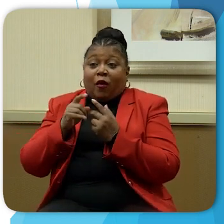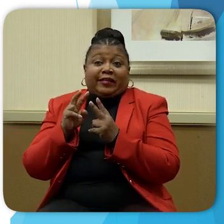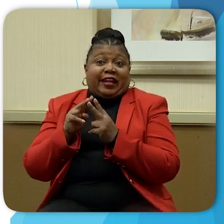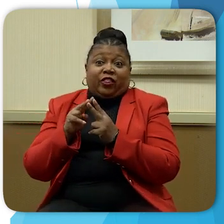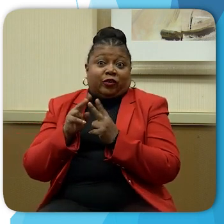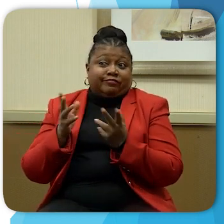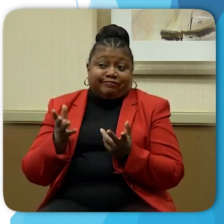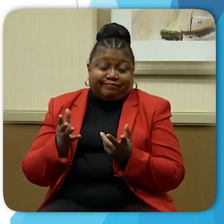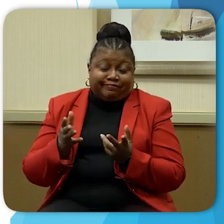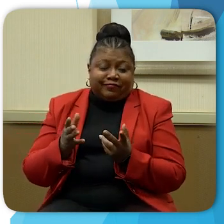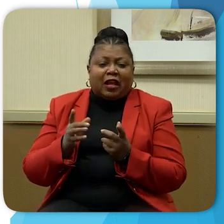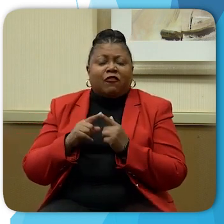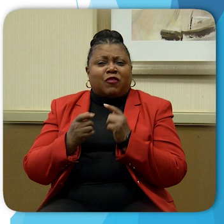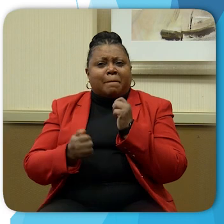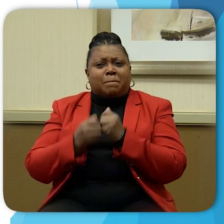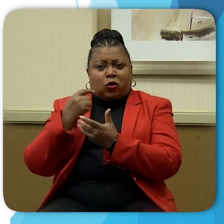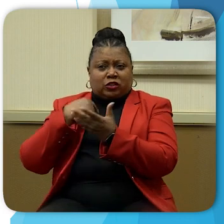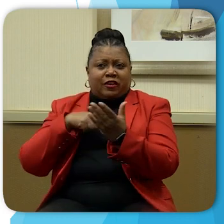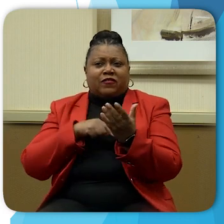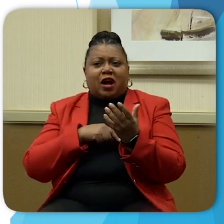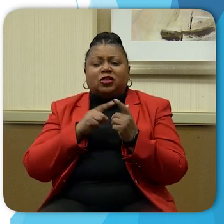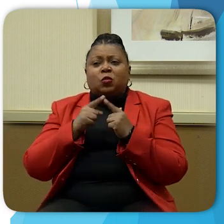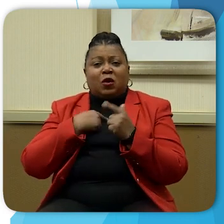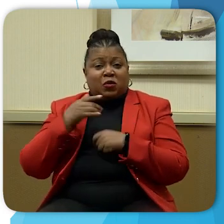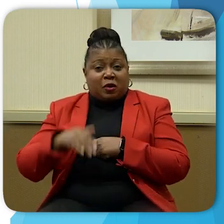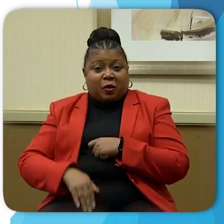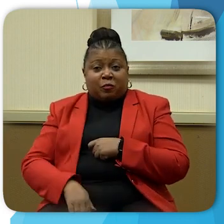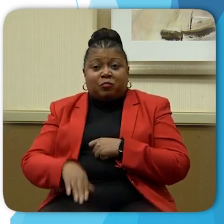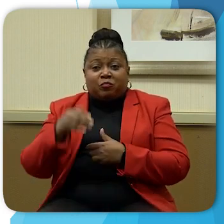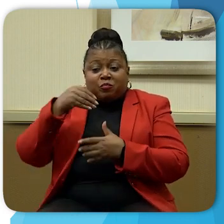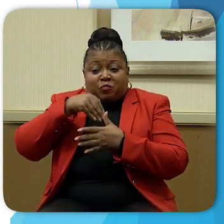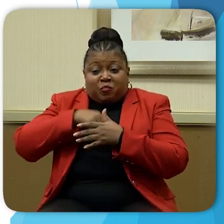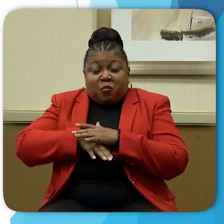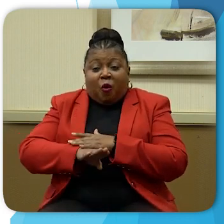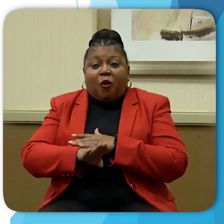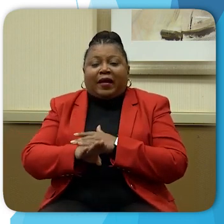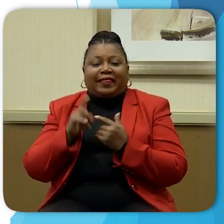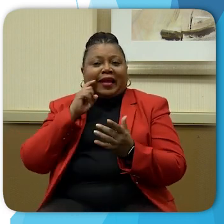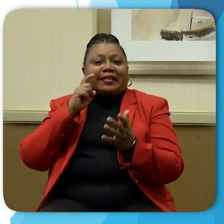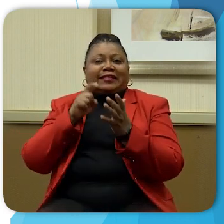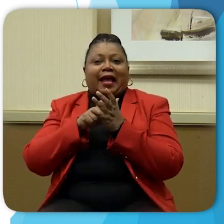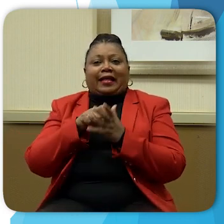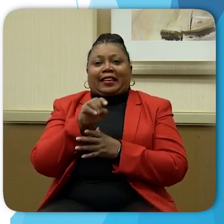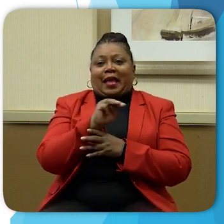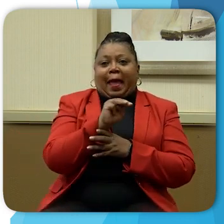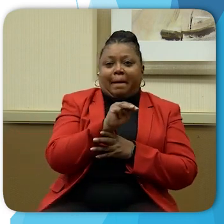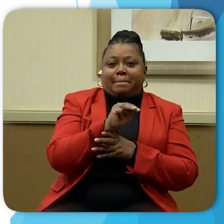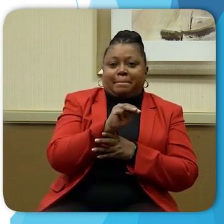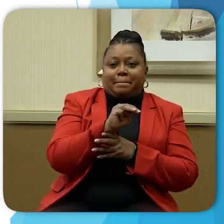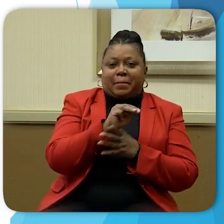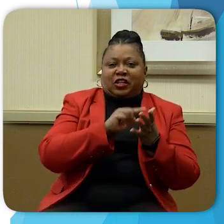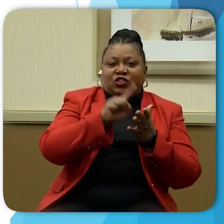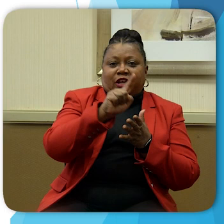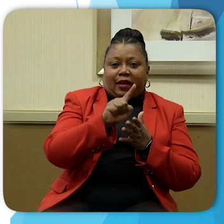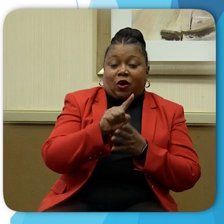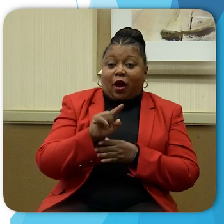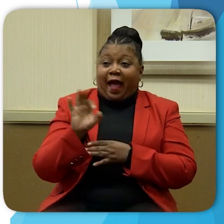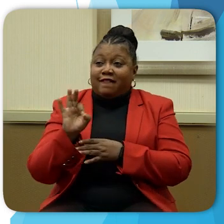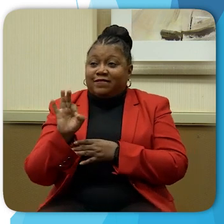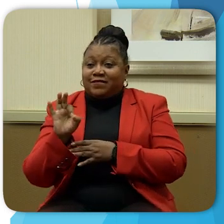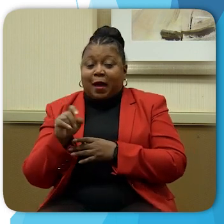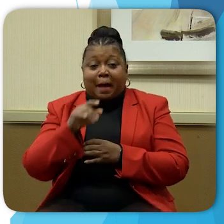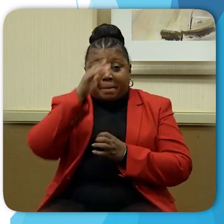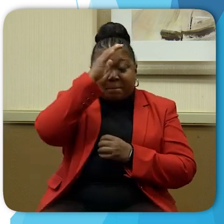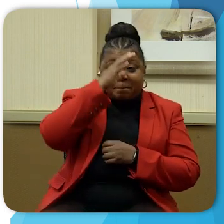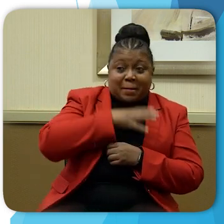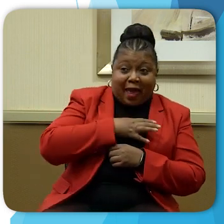neither. Now, for most of us, when we were born, they could have checked the M or they could have checked the F box for